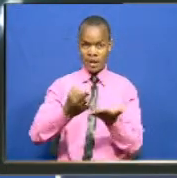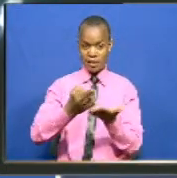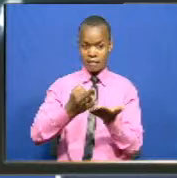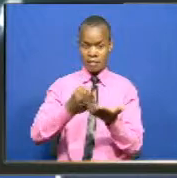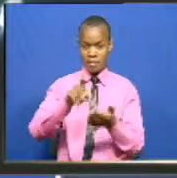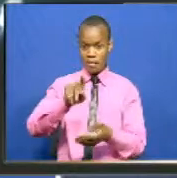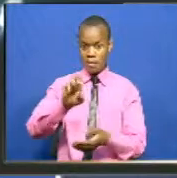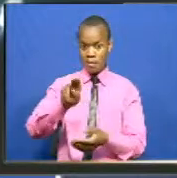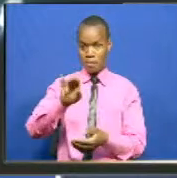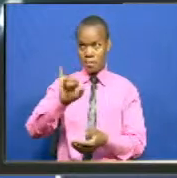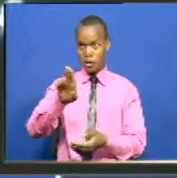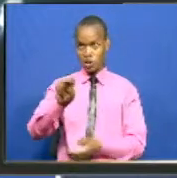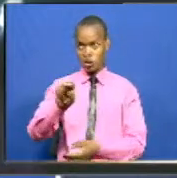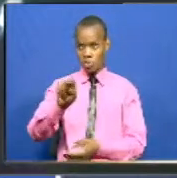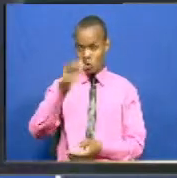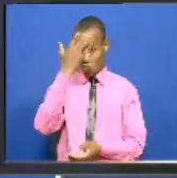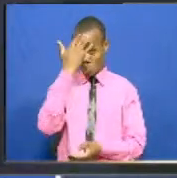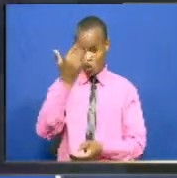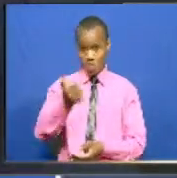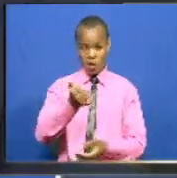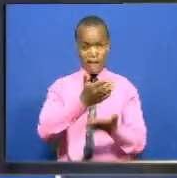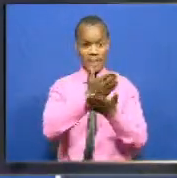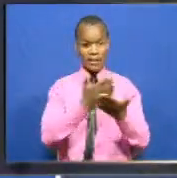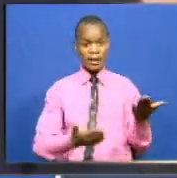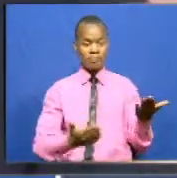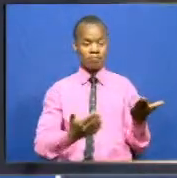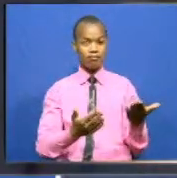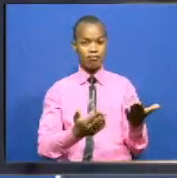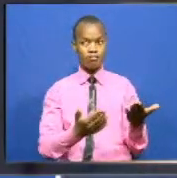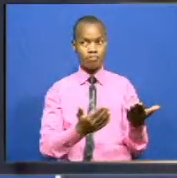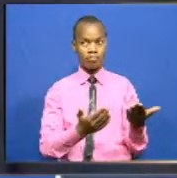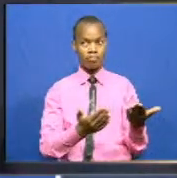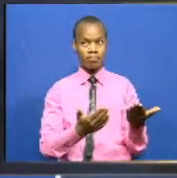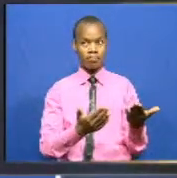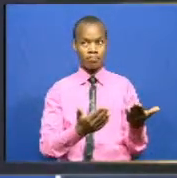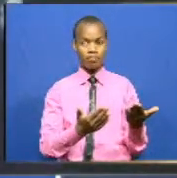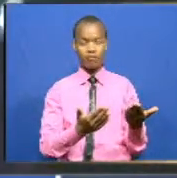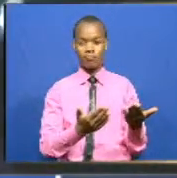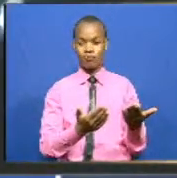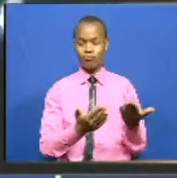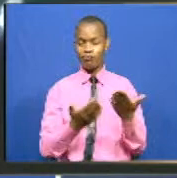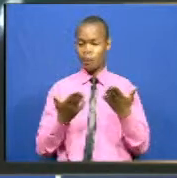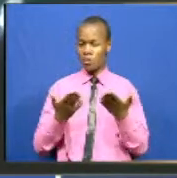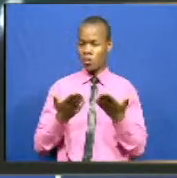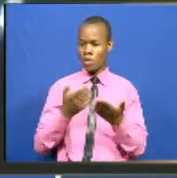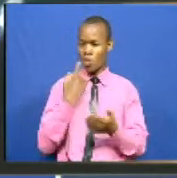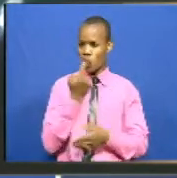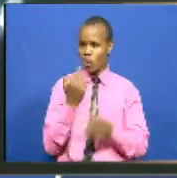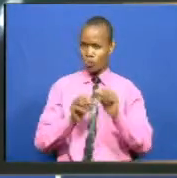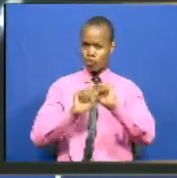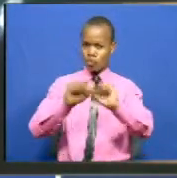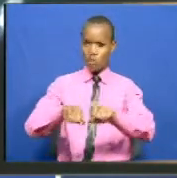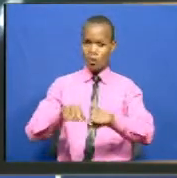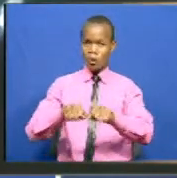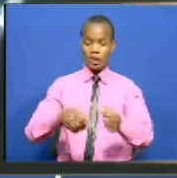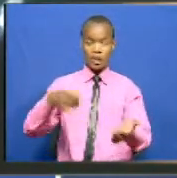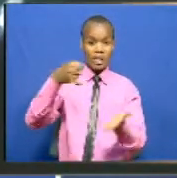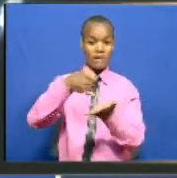because any pension there must be an administrator who will administer that particular